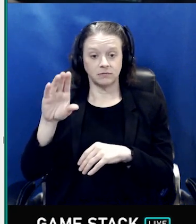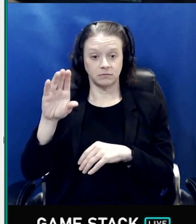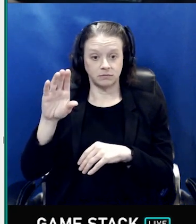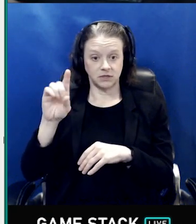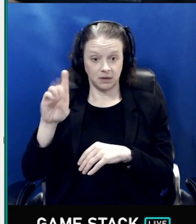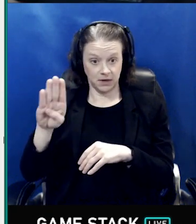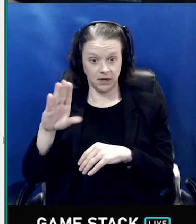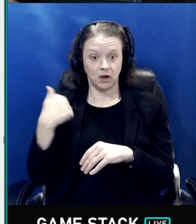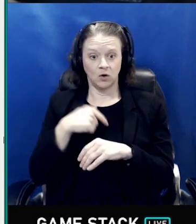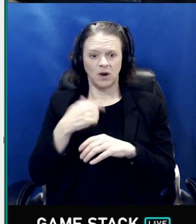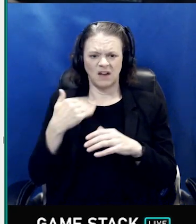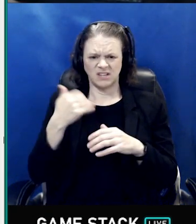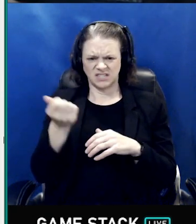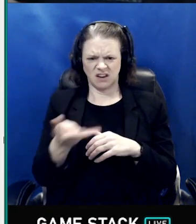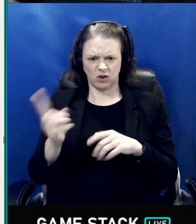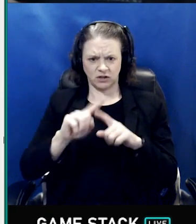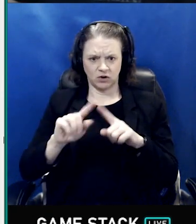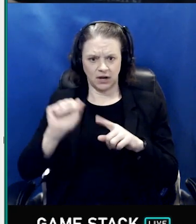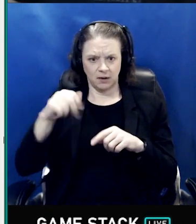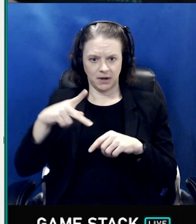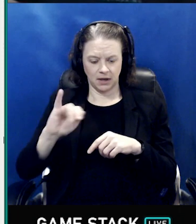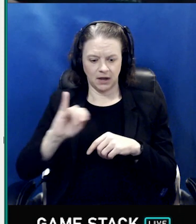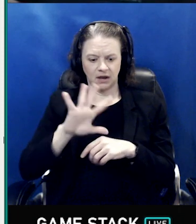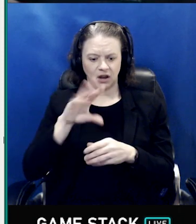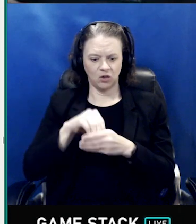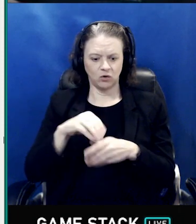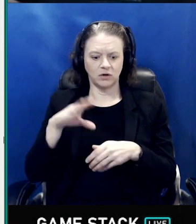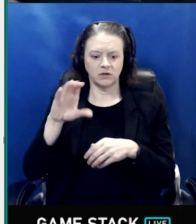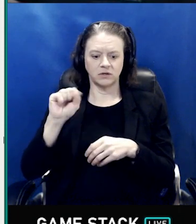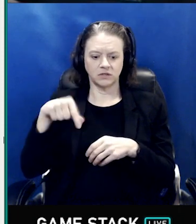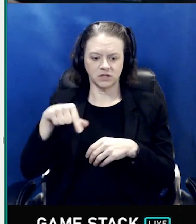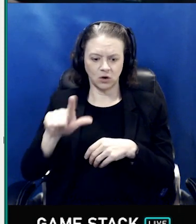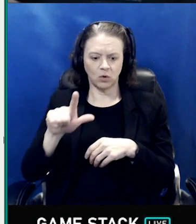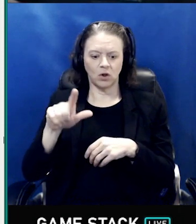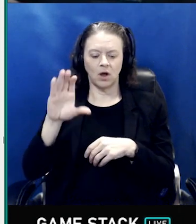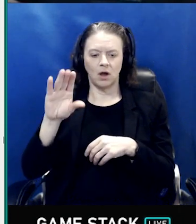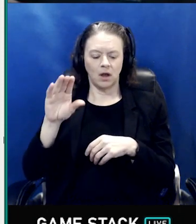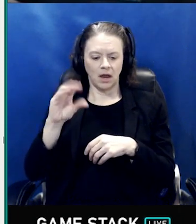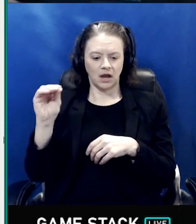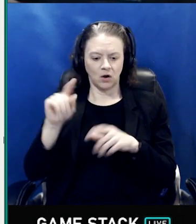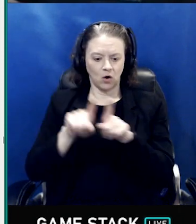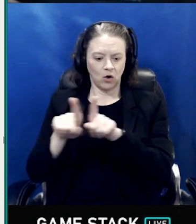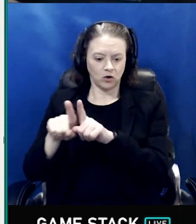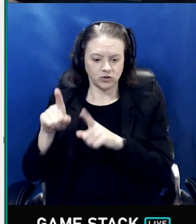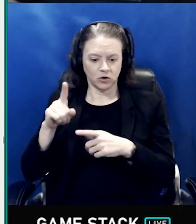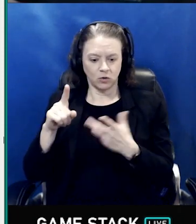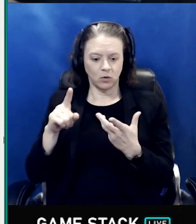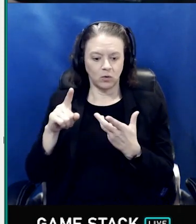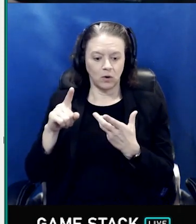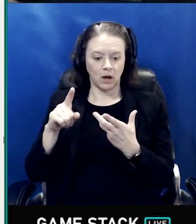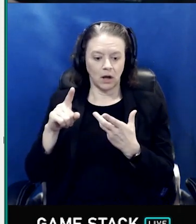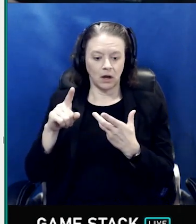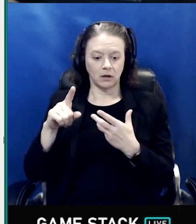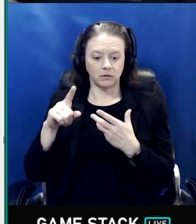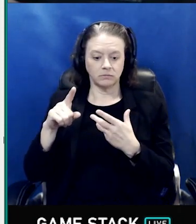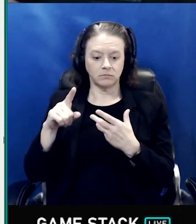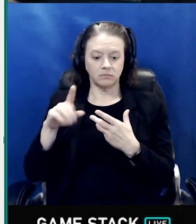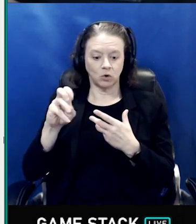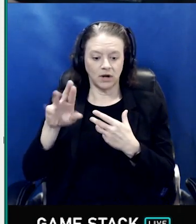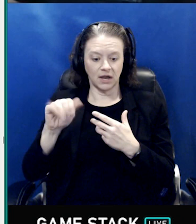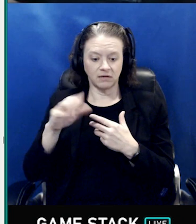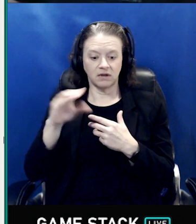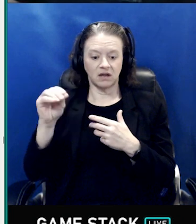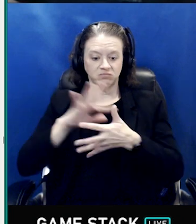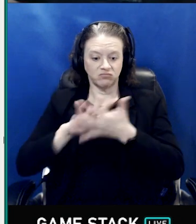Mongo, Cassandra, and Gremlin. It is also very suitable for gaming services globally with one